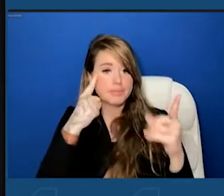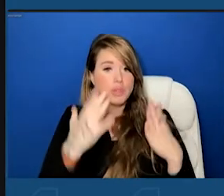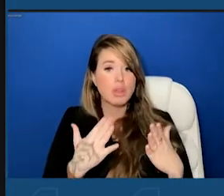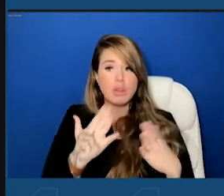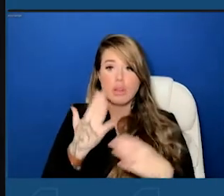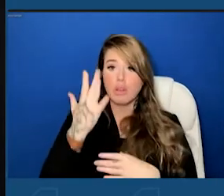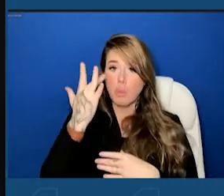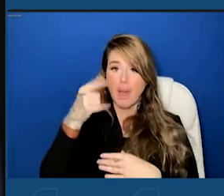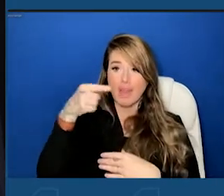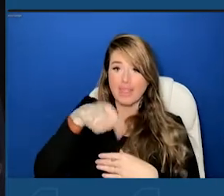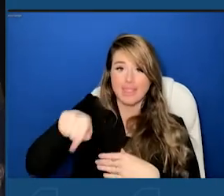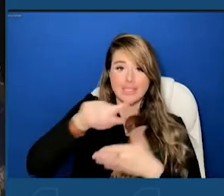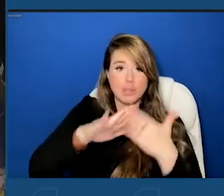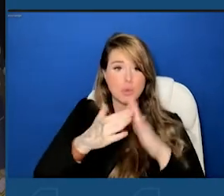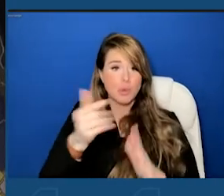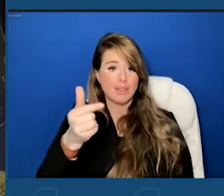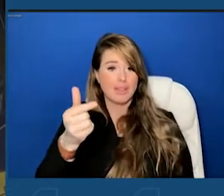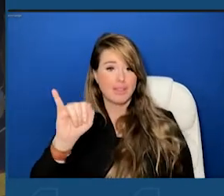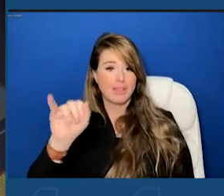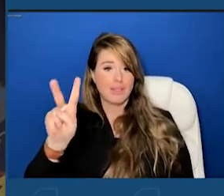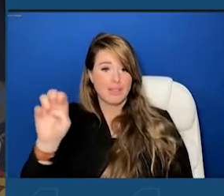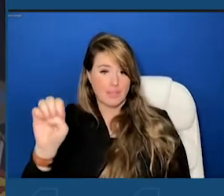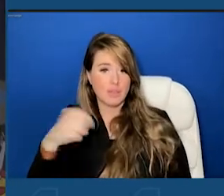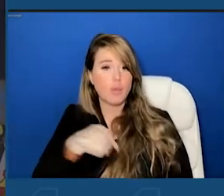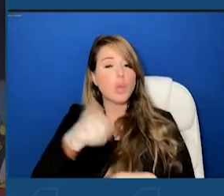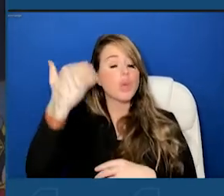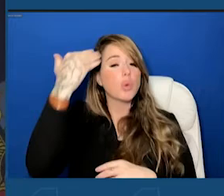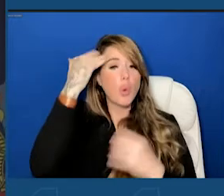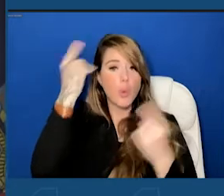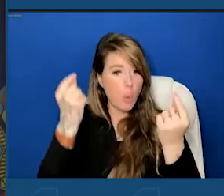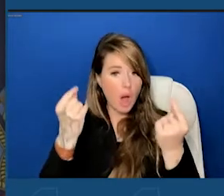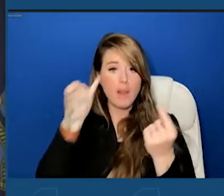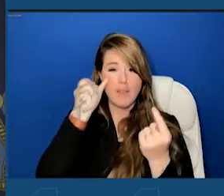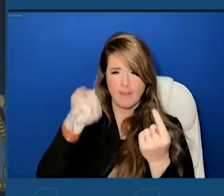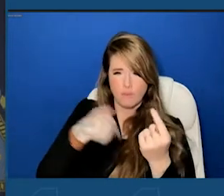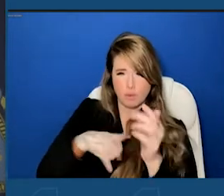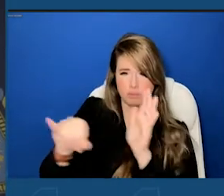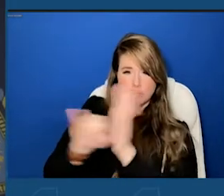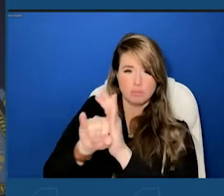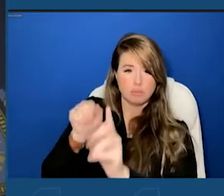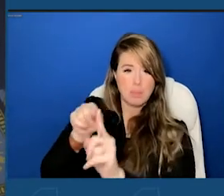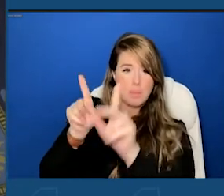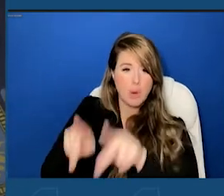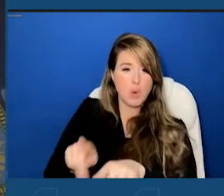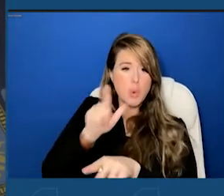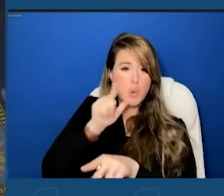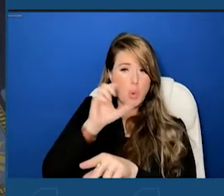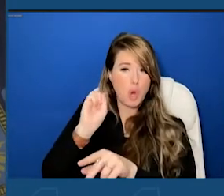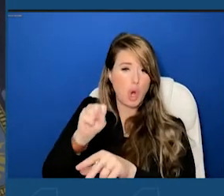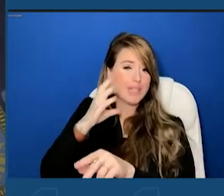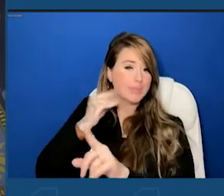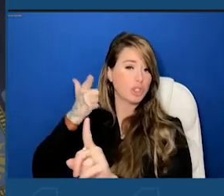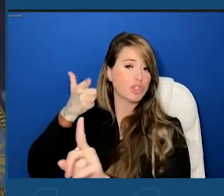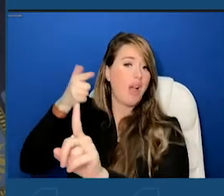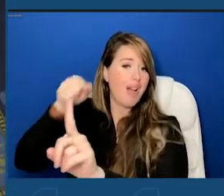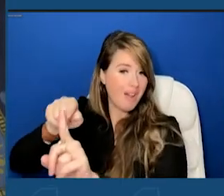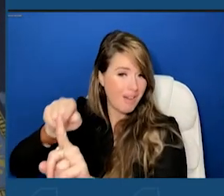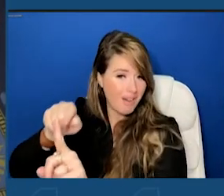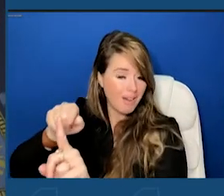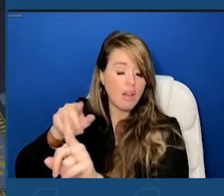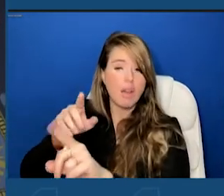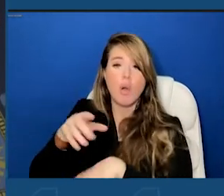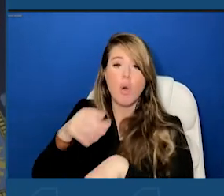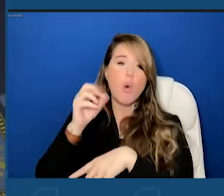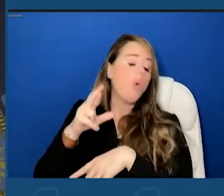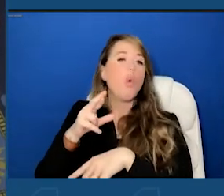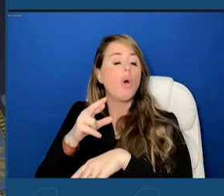community, we know that when we're able to identify individuals who are at risk of being shot or who are likely to pick up a